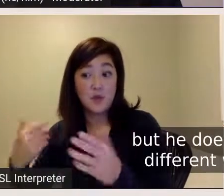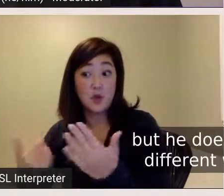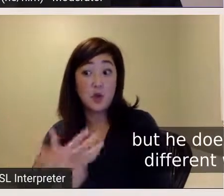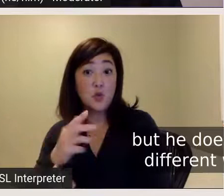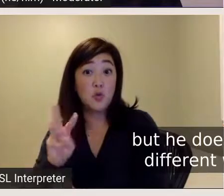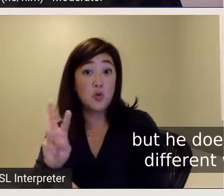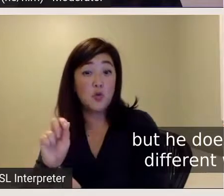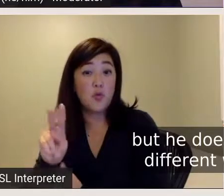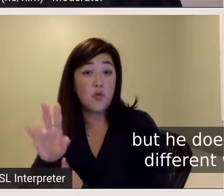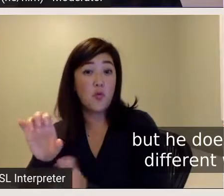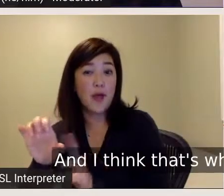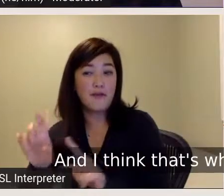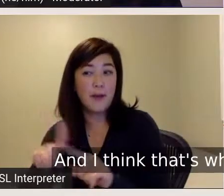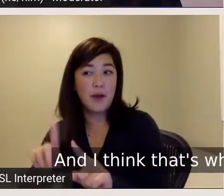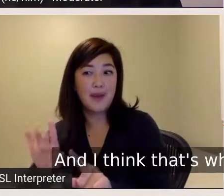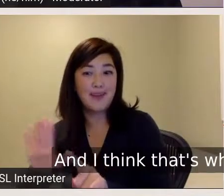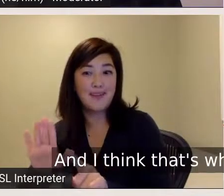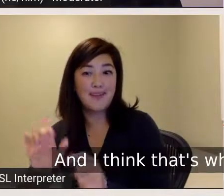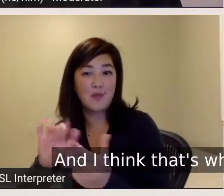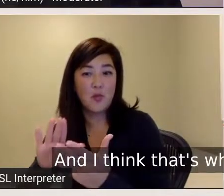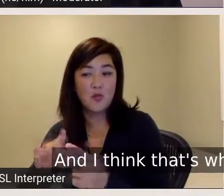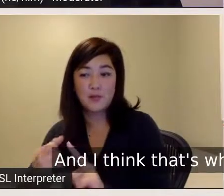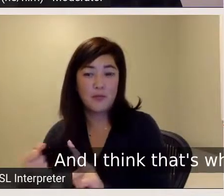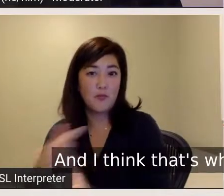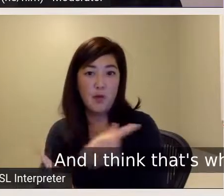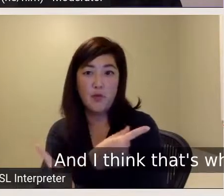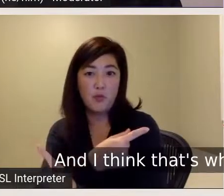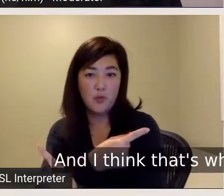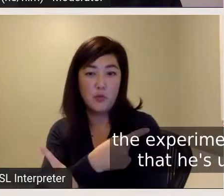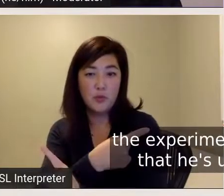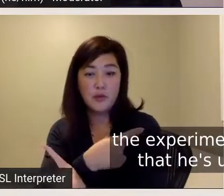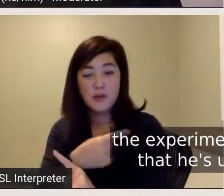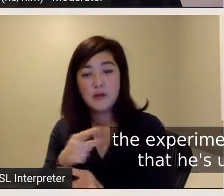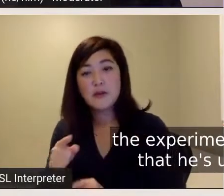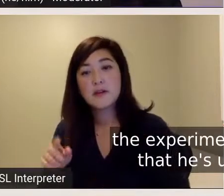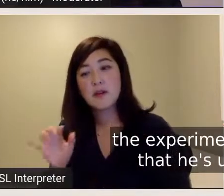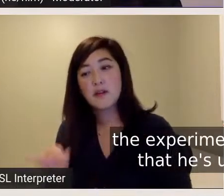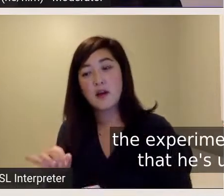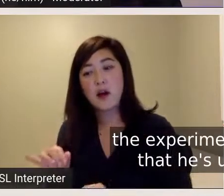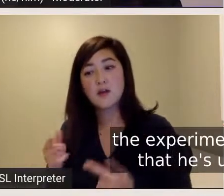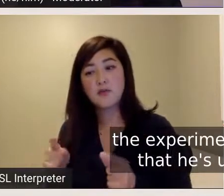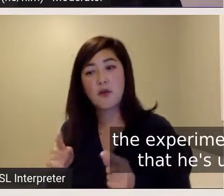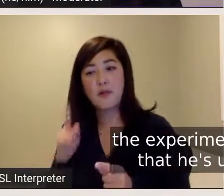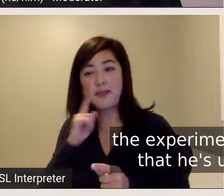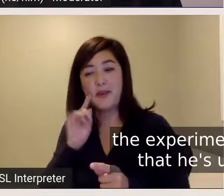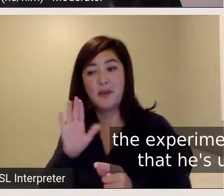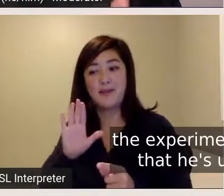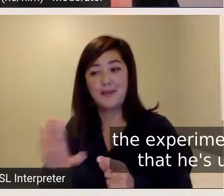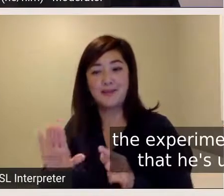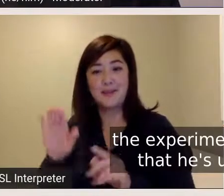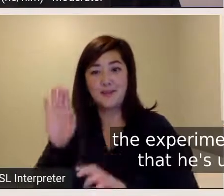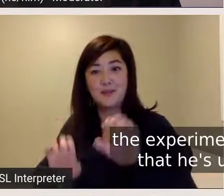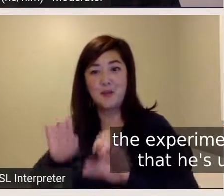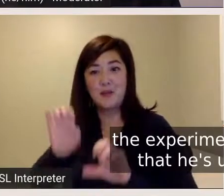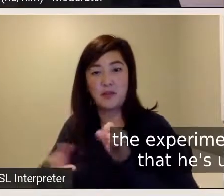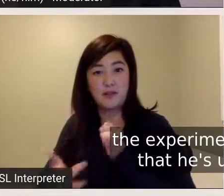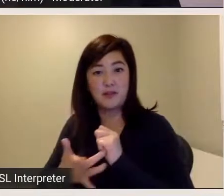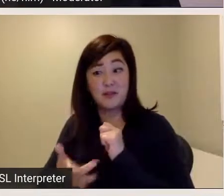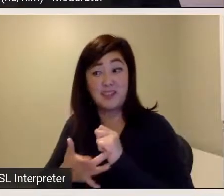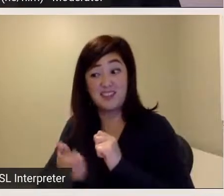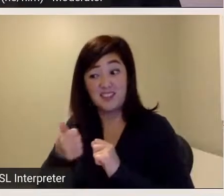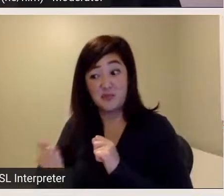it in a very different way, right? And I think that's when we kind of look at the experimental technique that he's using,